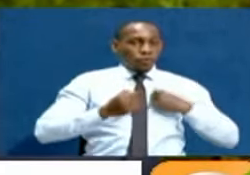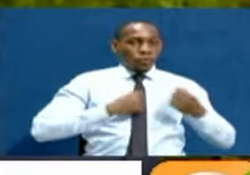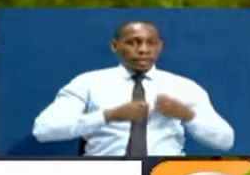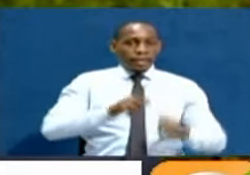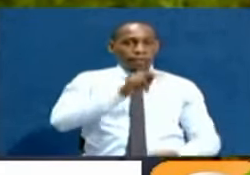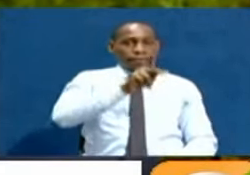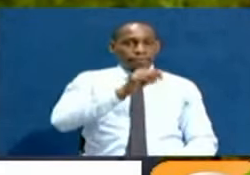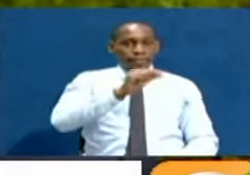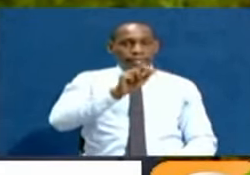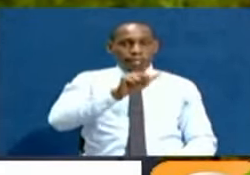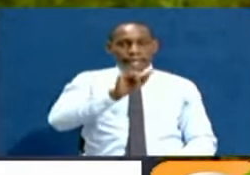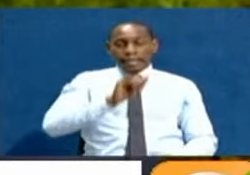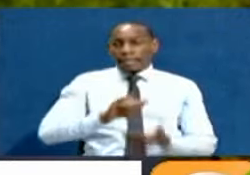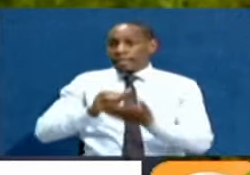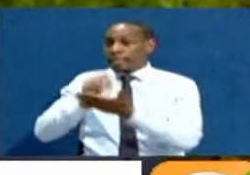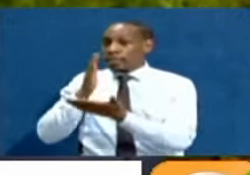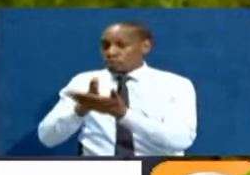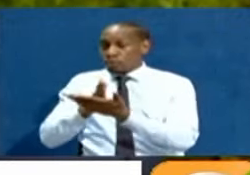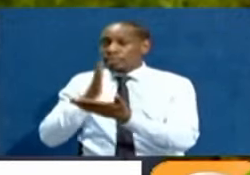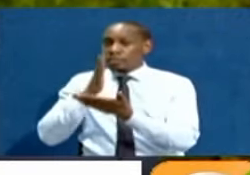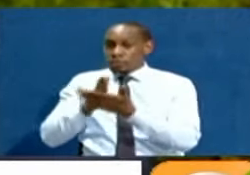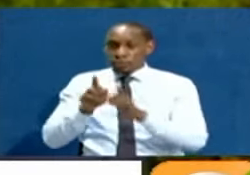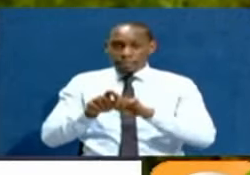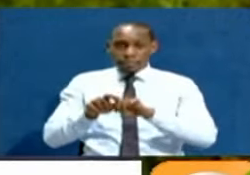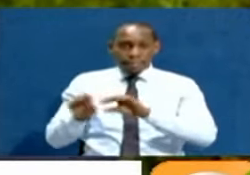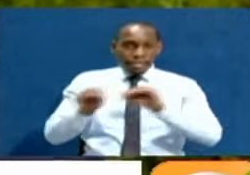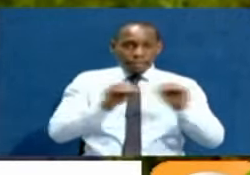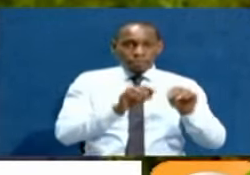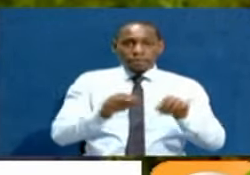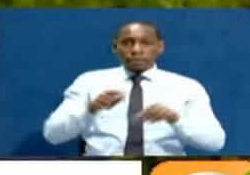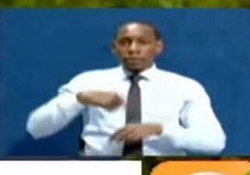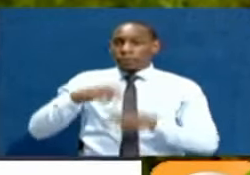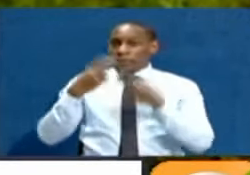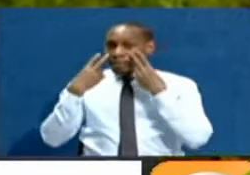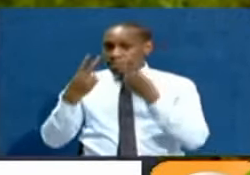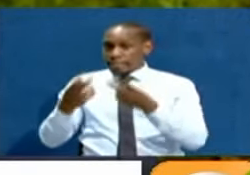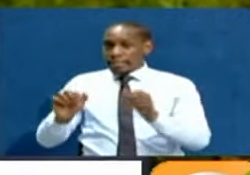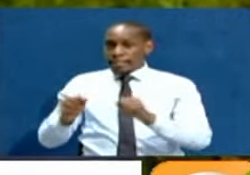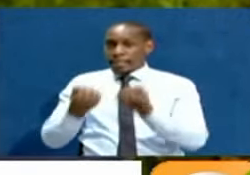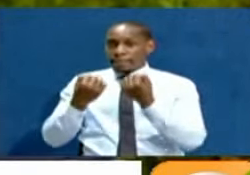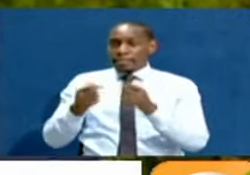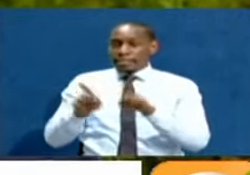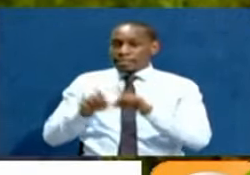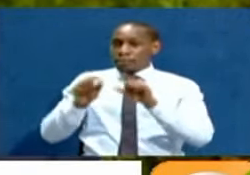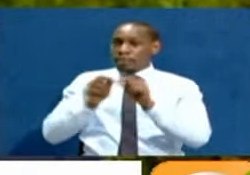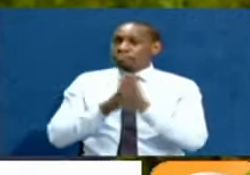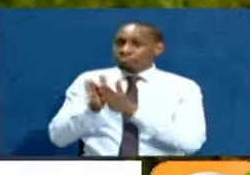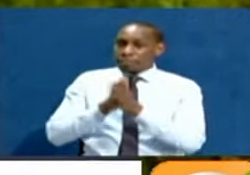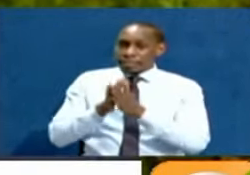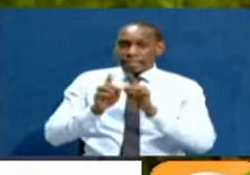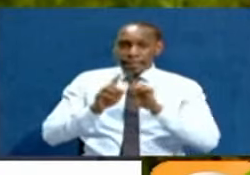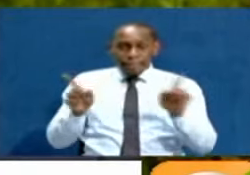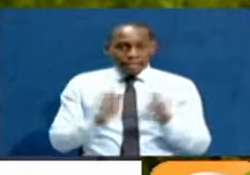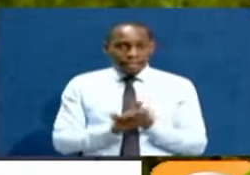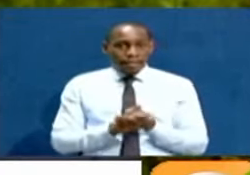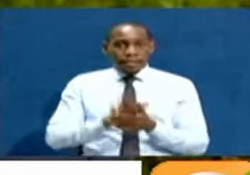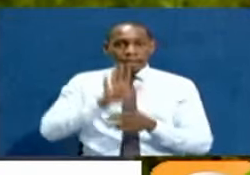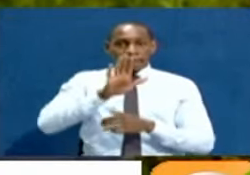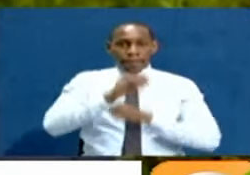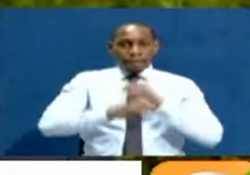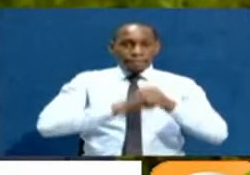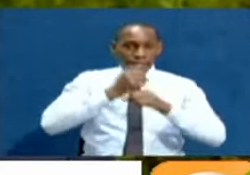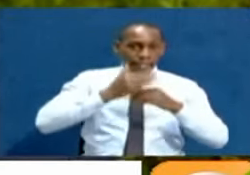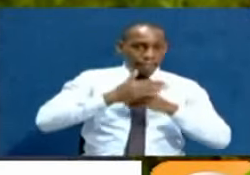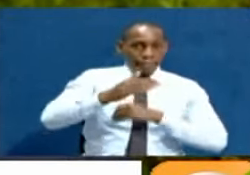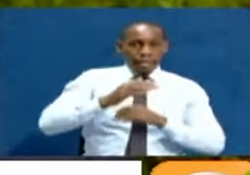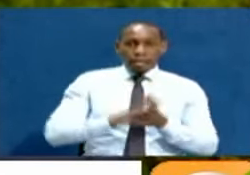And it's a reality. And it's a reality. And it's going that direction. And, you know, we're watching it happen. And we're saying, oh, yeah, it's very interesting. But, you know, 5 years' time, we'll